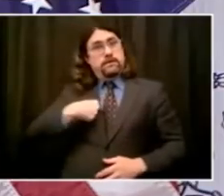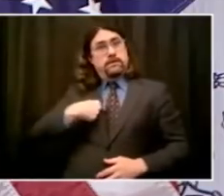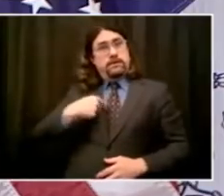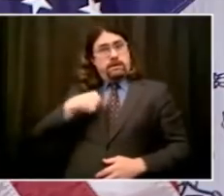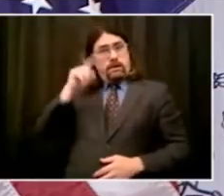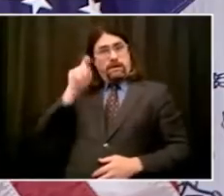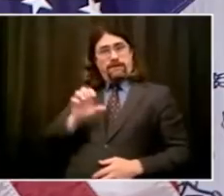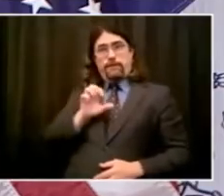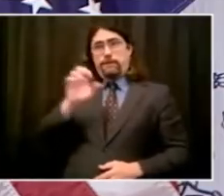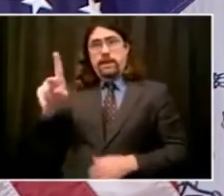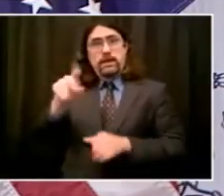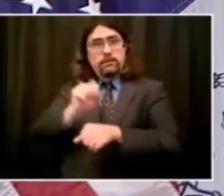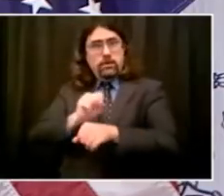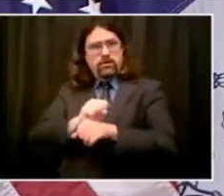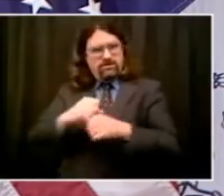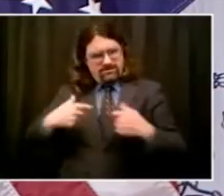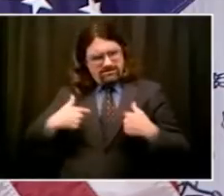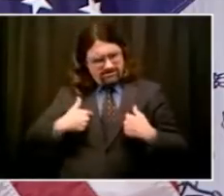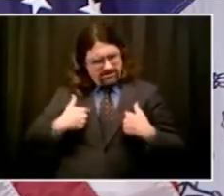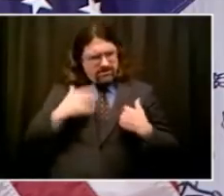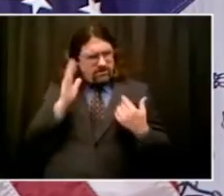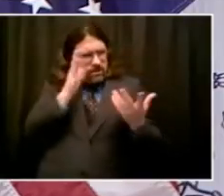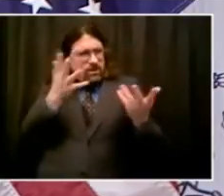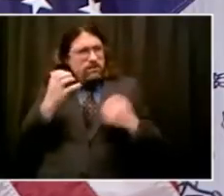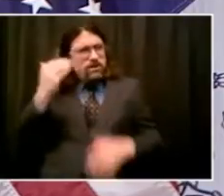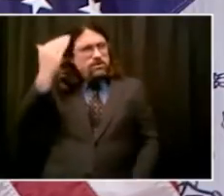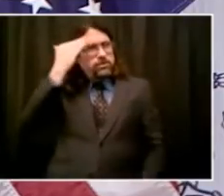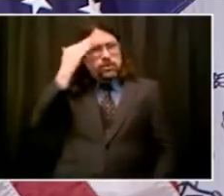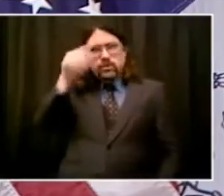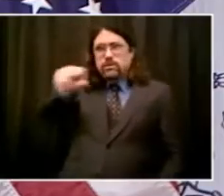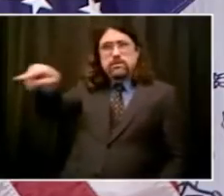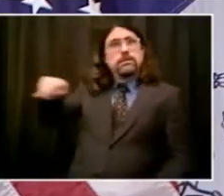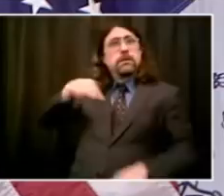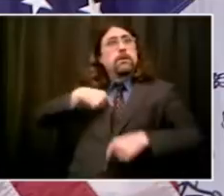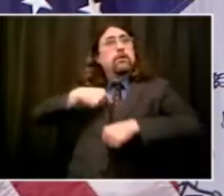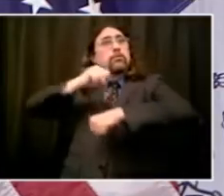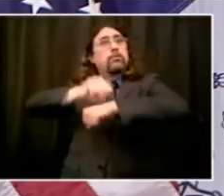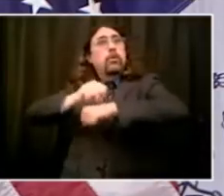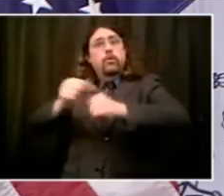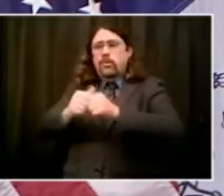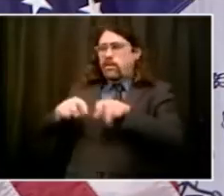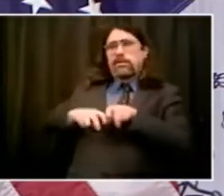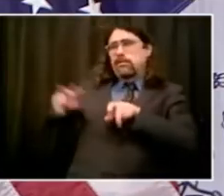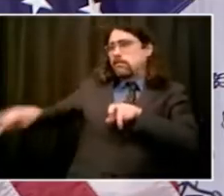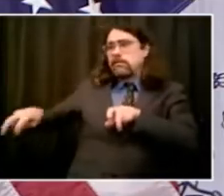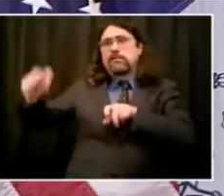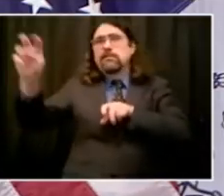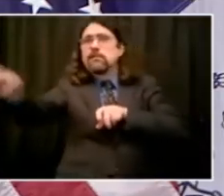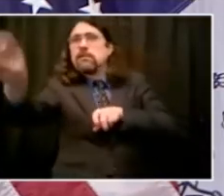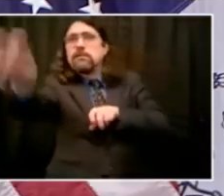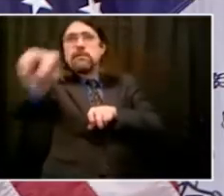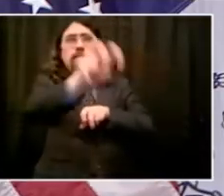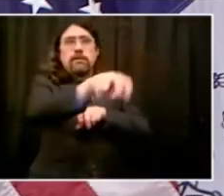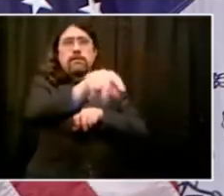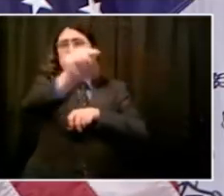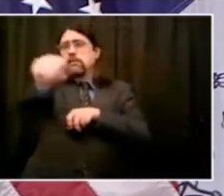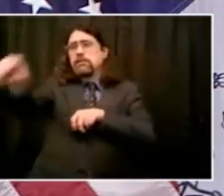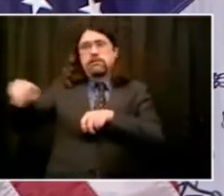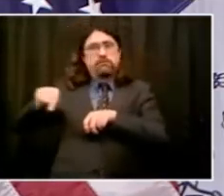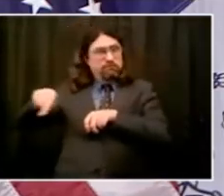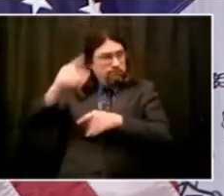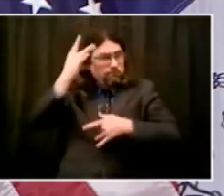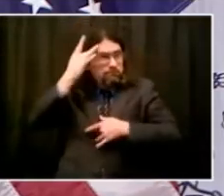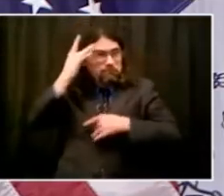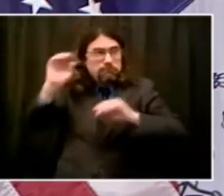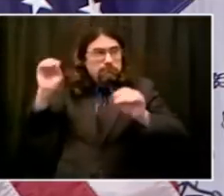also things like temperature checks. And if someone, for